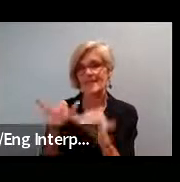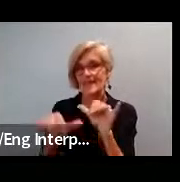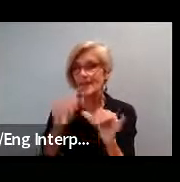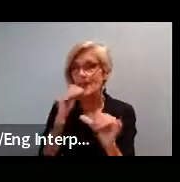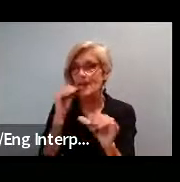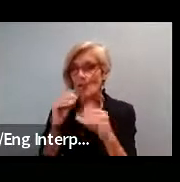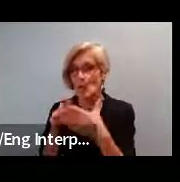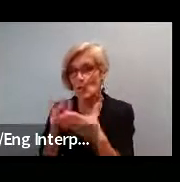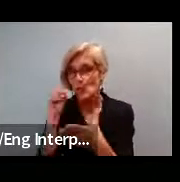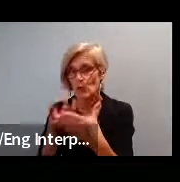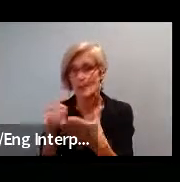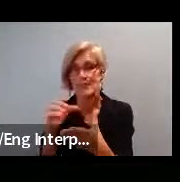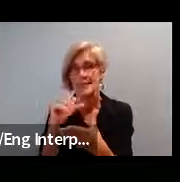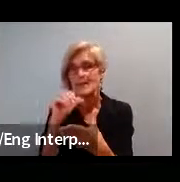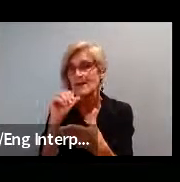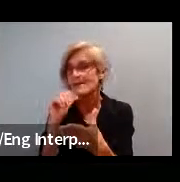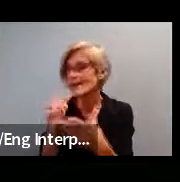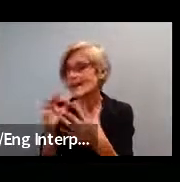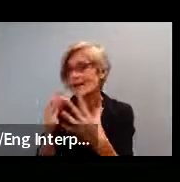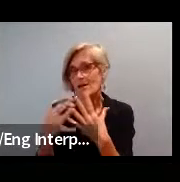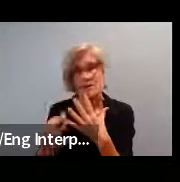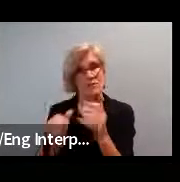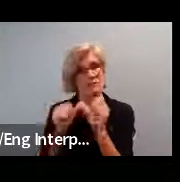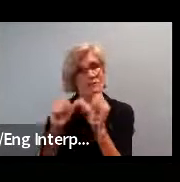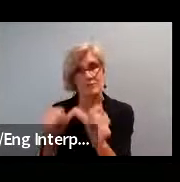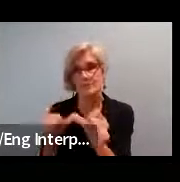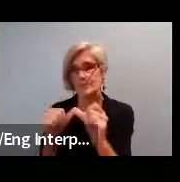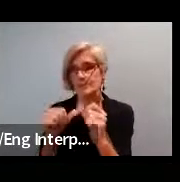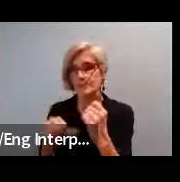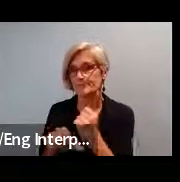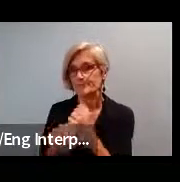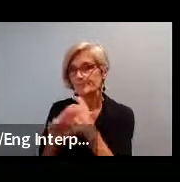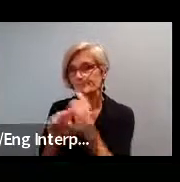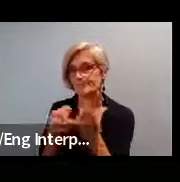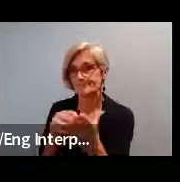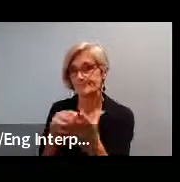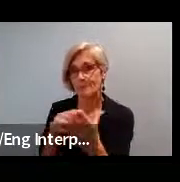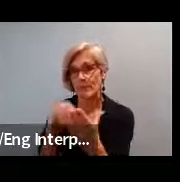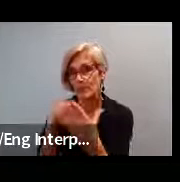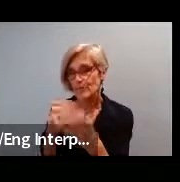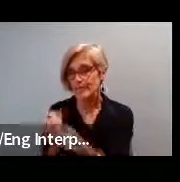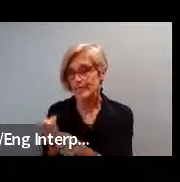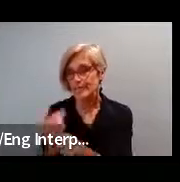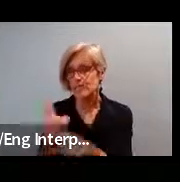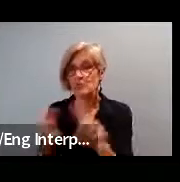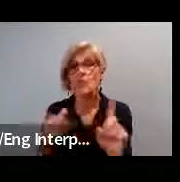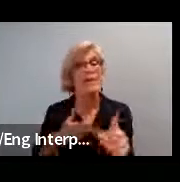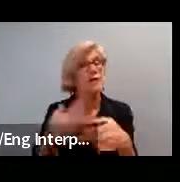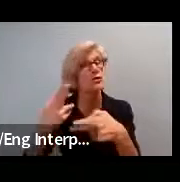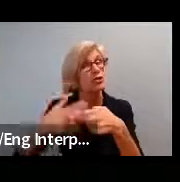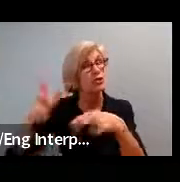for ongoing distance learning next year, but short-term contracts will be provided for